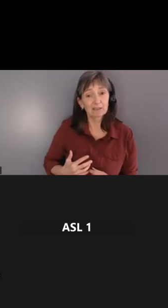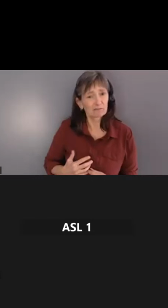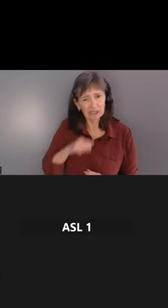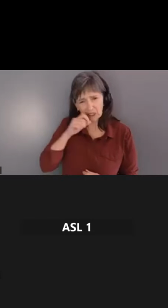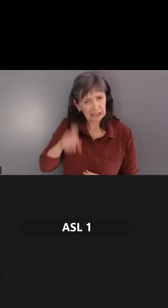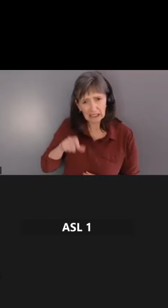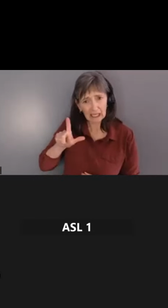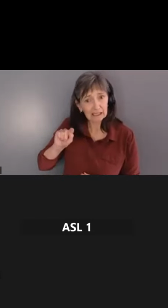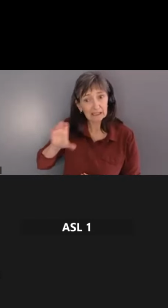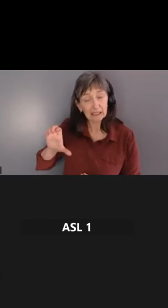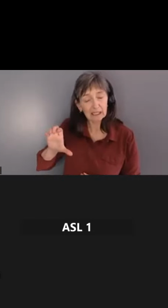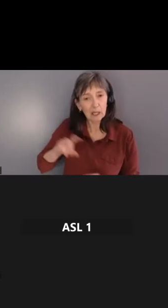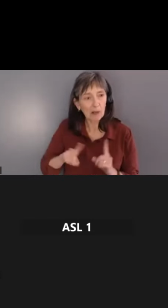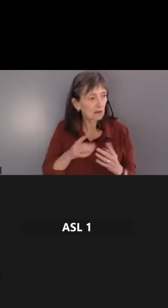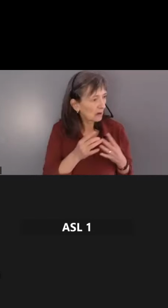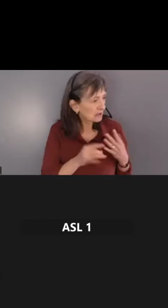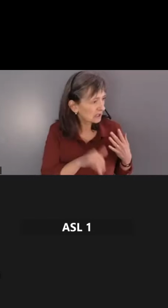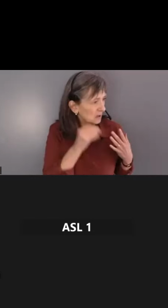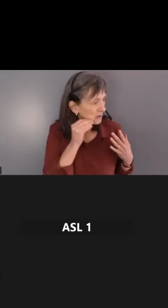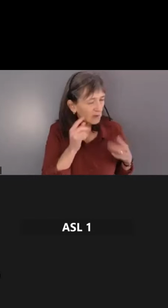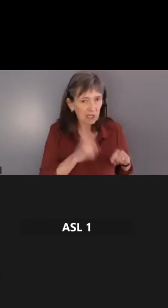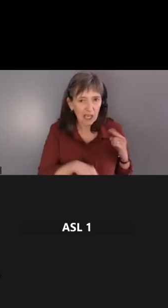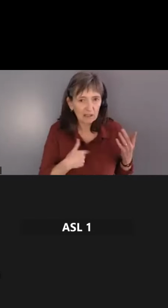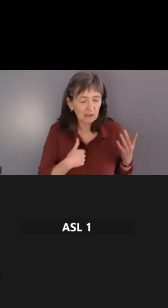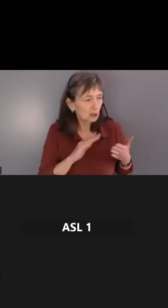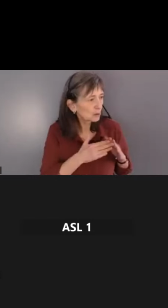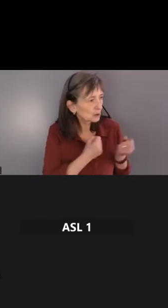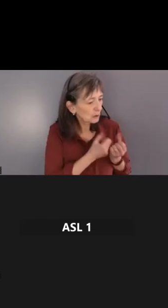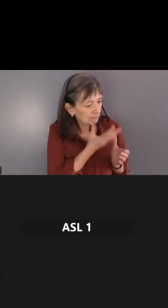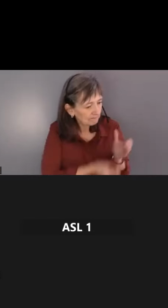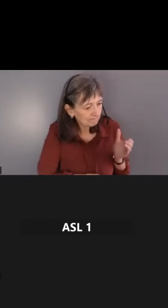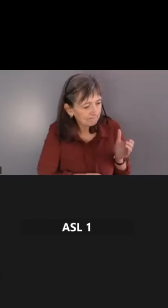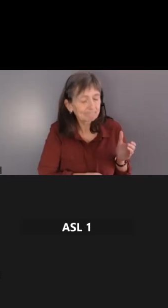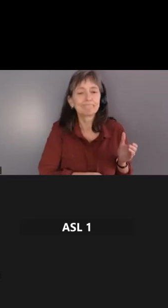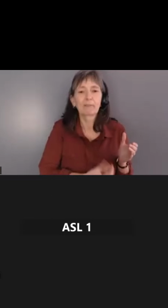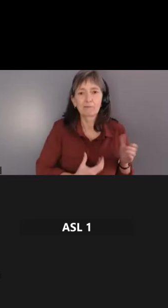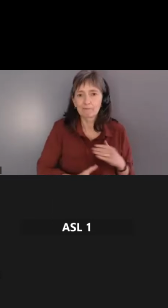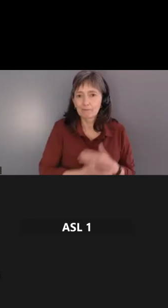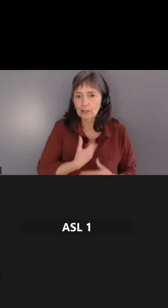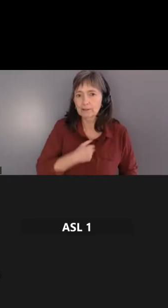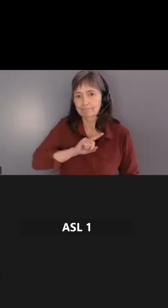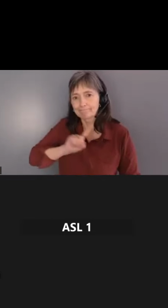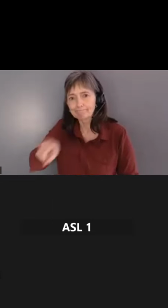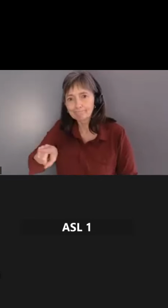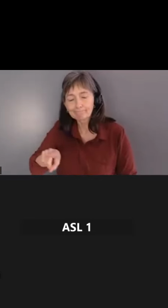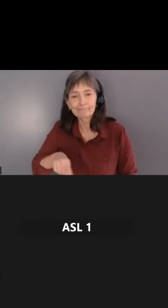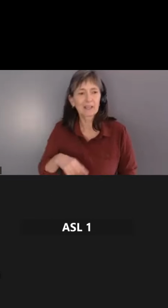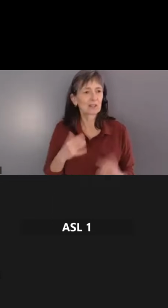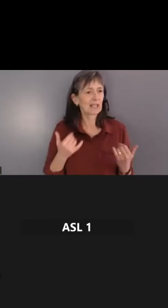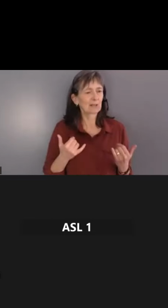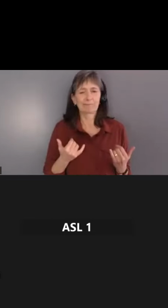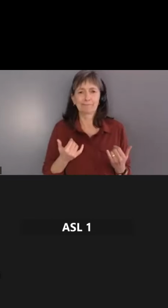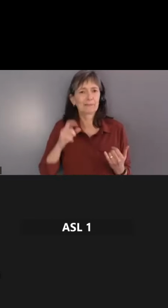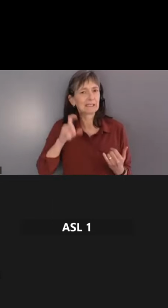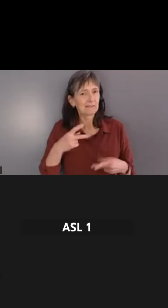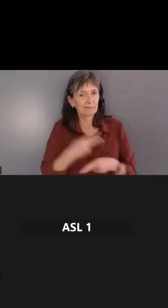alternative care options. And then that's costing the government at a time where it is crucial that they begin finding sustainable approaches to funding the